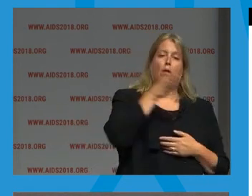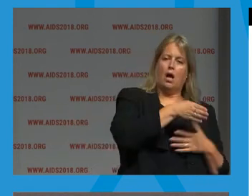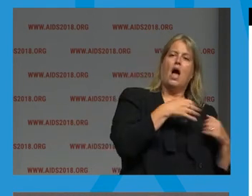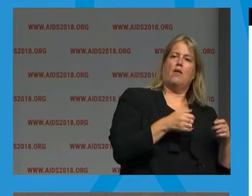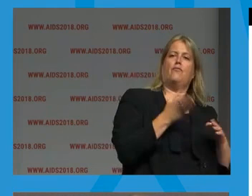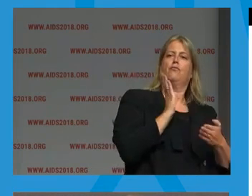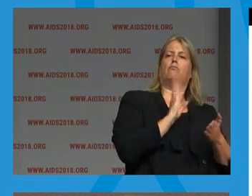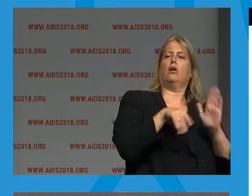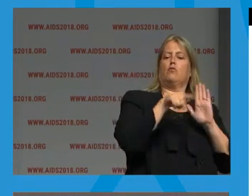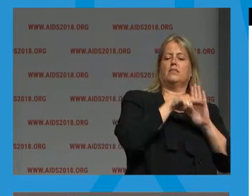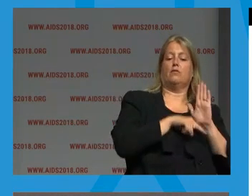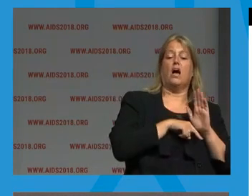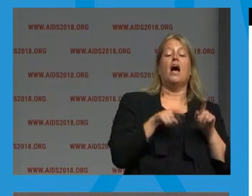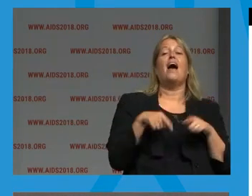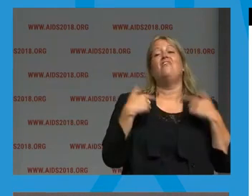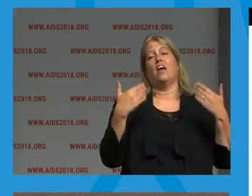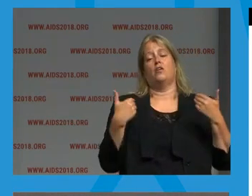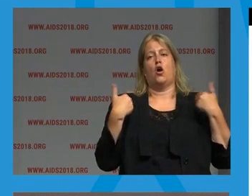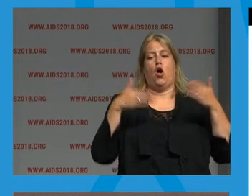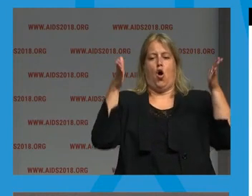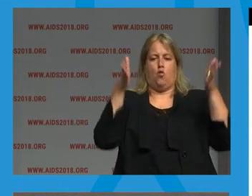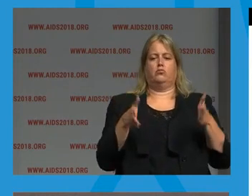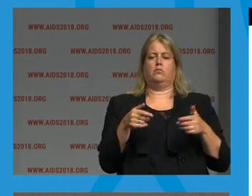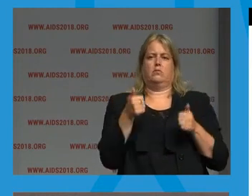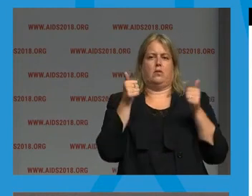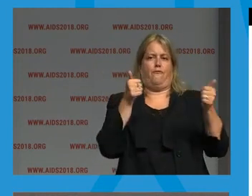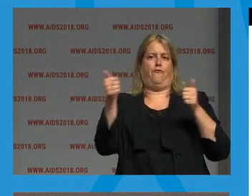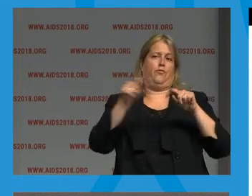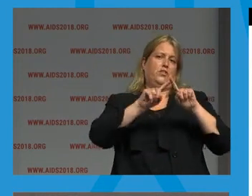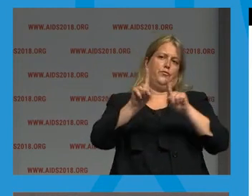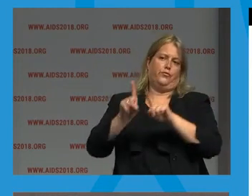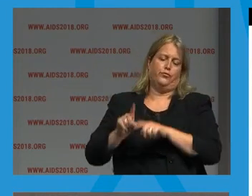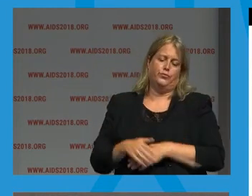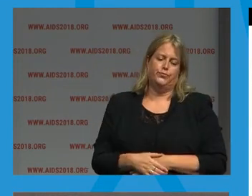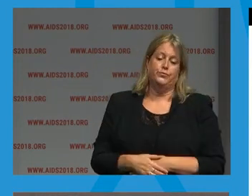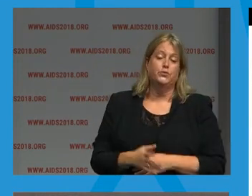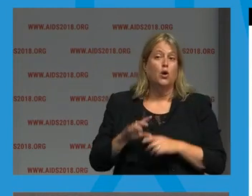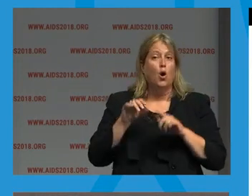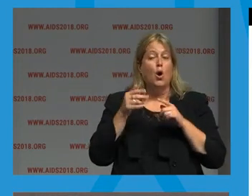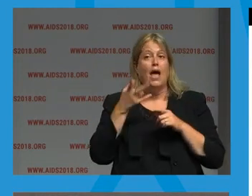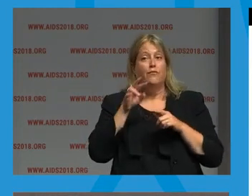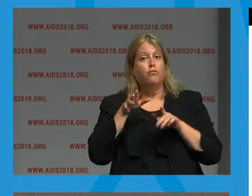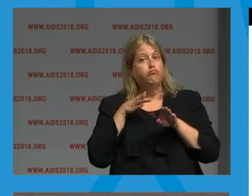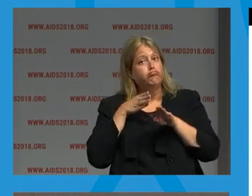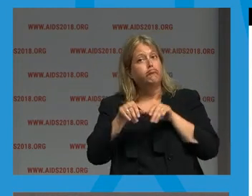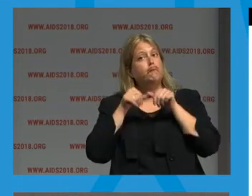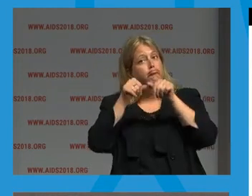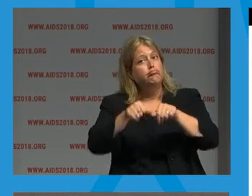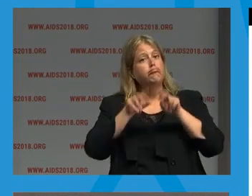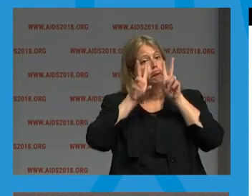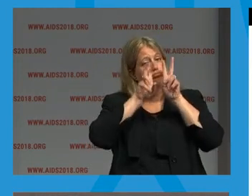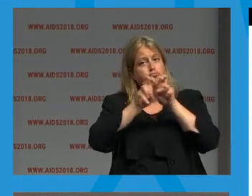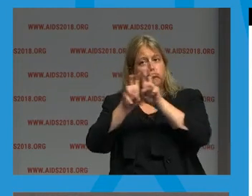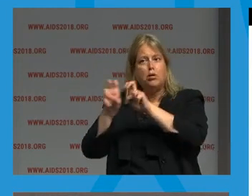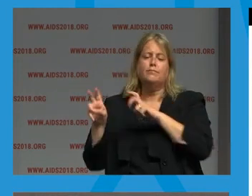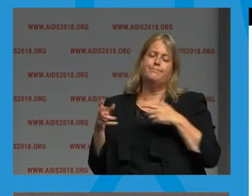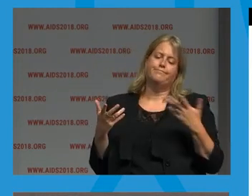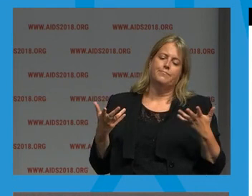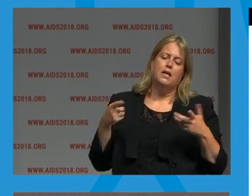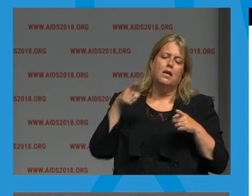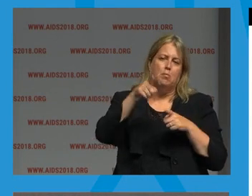in the host. So that's something that, if it's going to be pursued, needs to have a properly